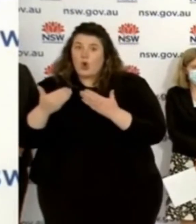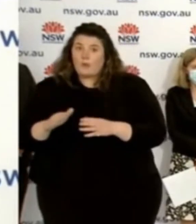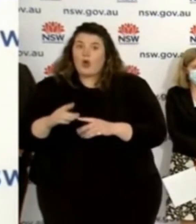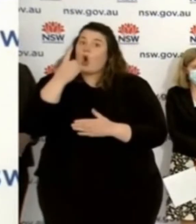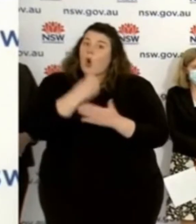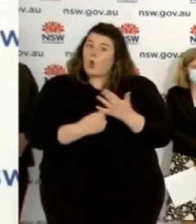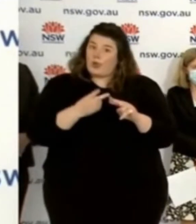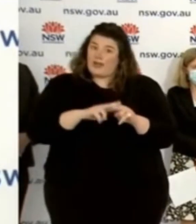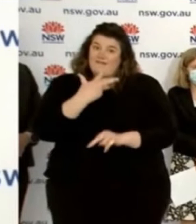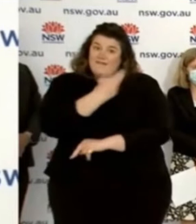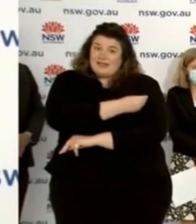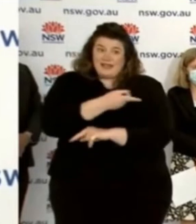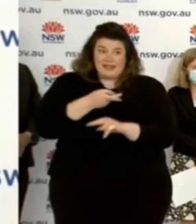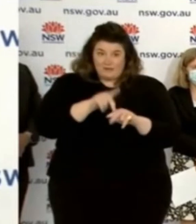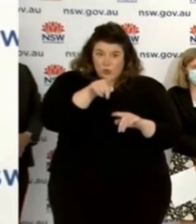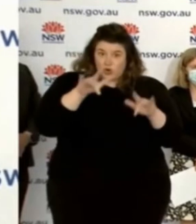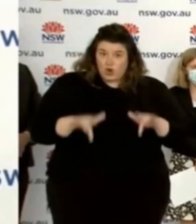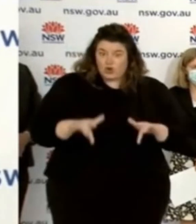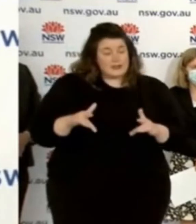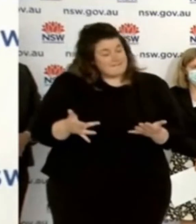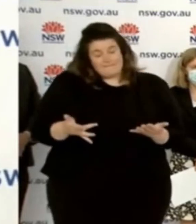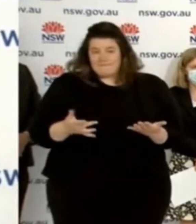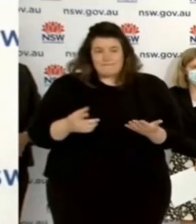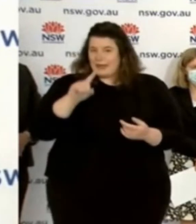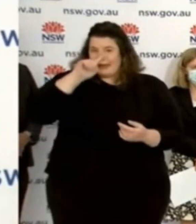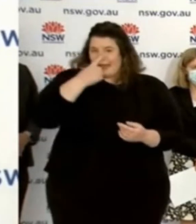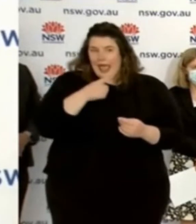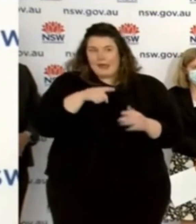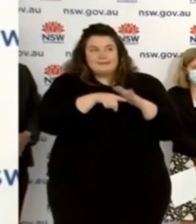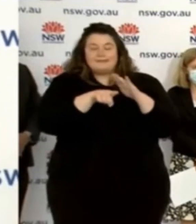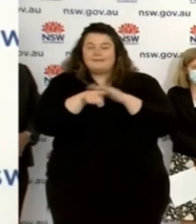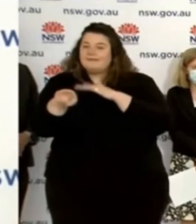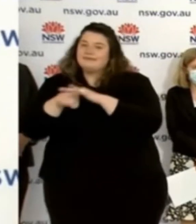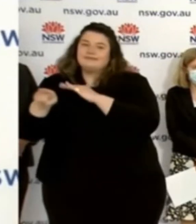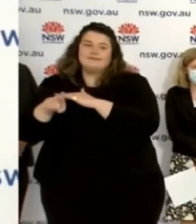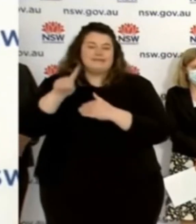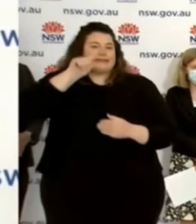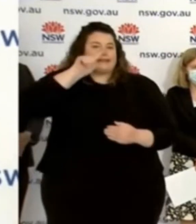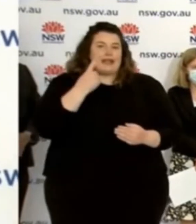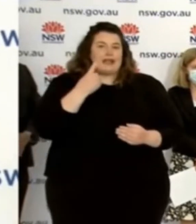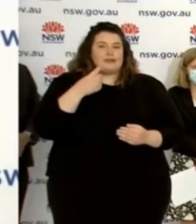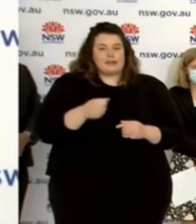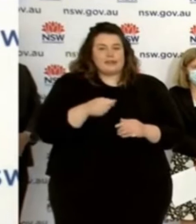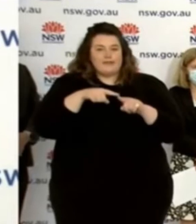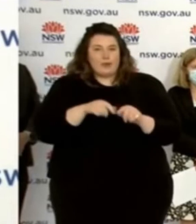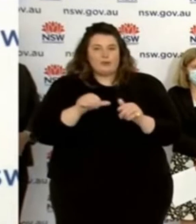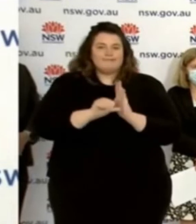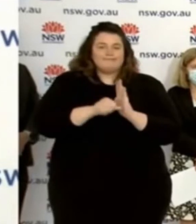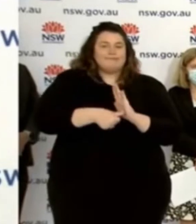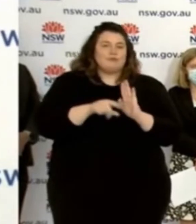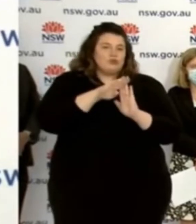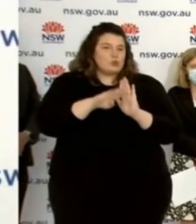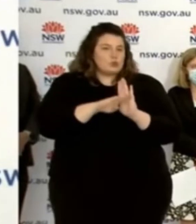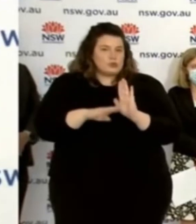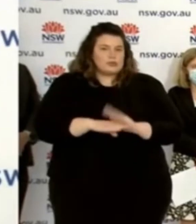you're not vaccinated, come forward and get the vaccine. Otherwise, you won't be able to participate in the many freedoms that people have at 70%